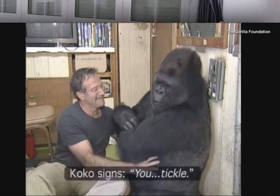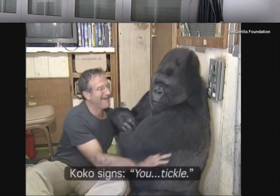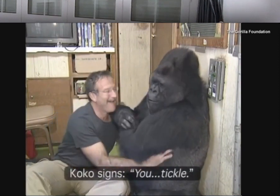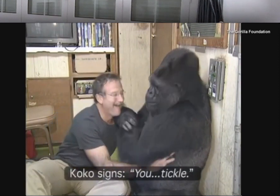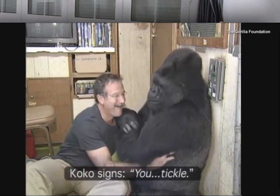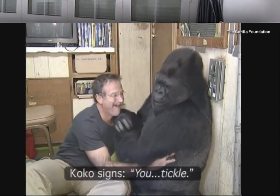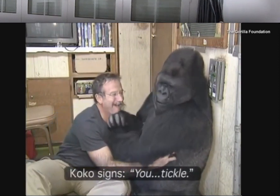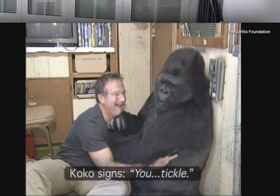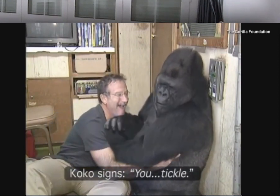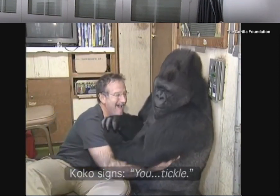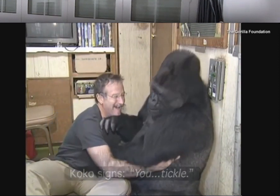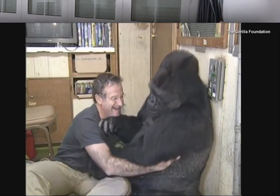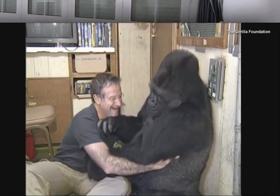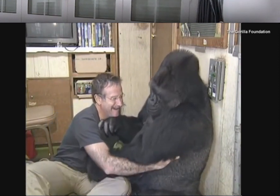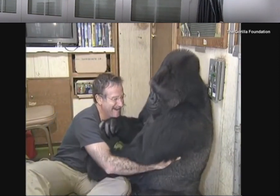Tickle. You